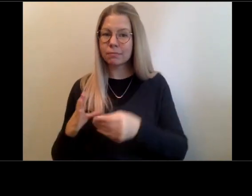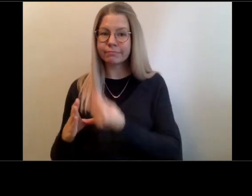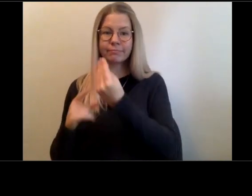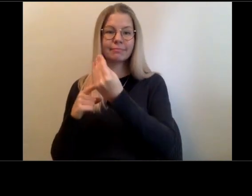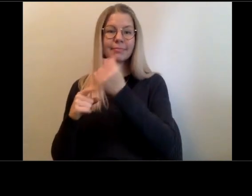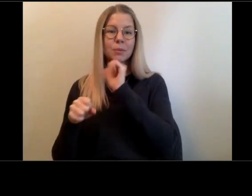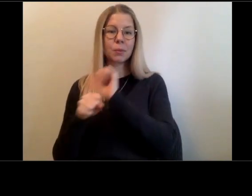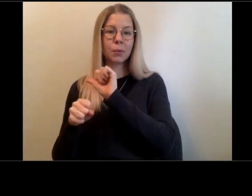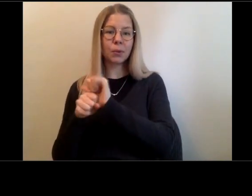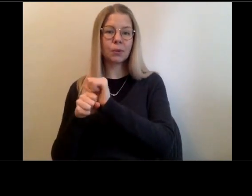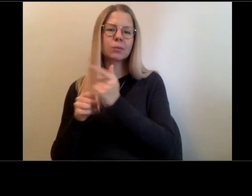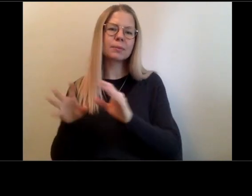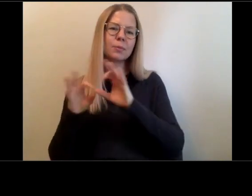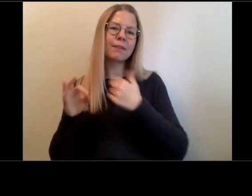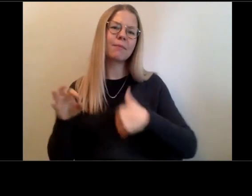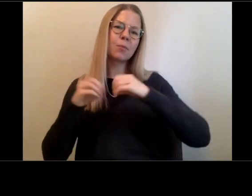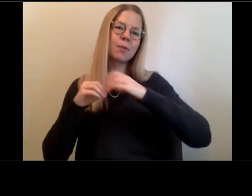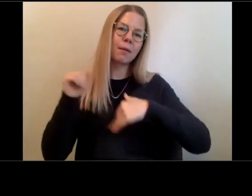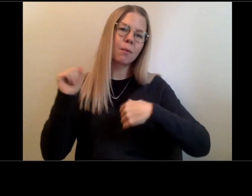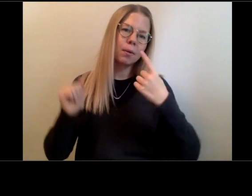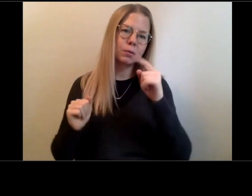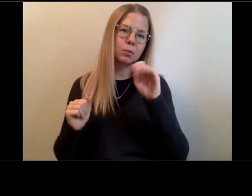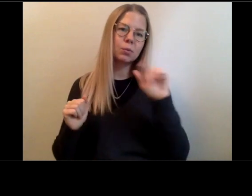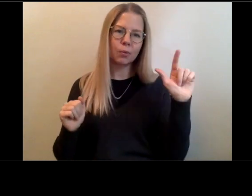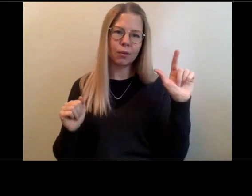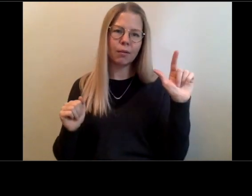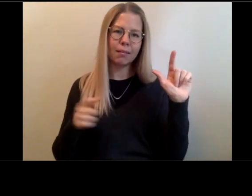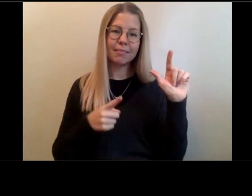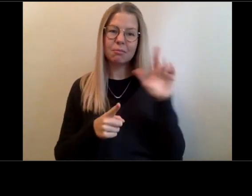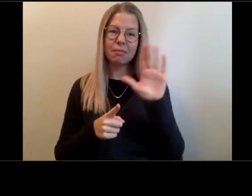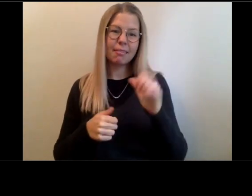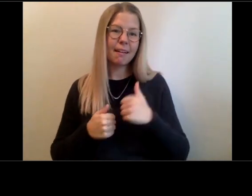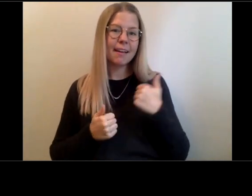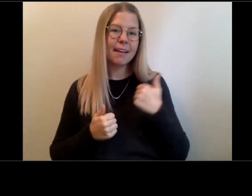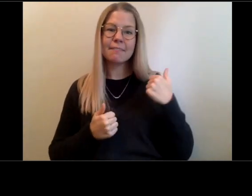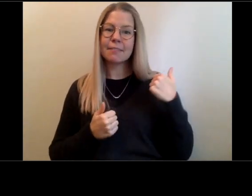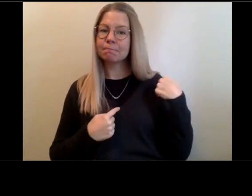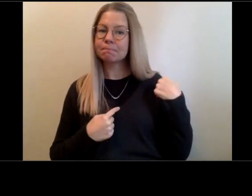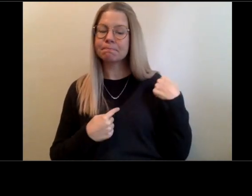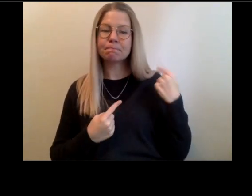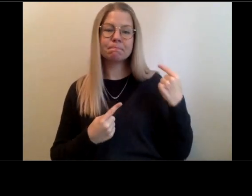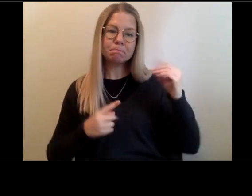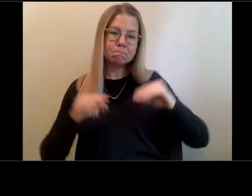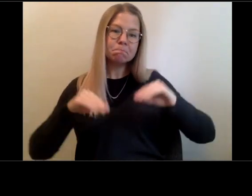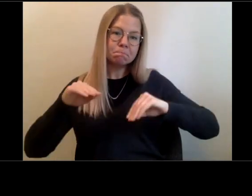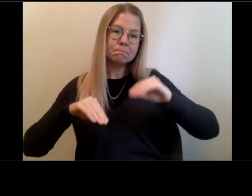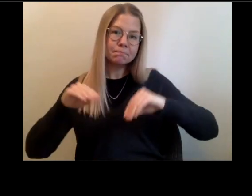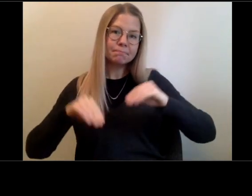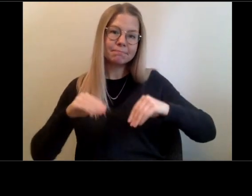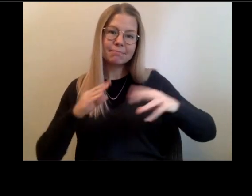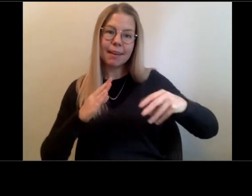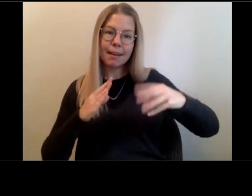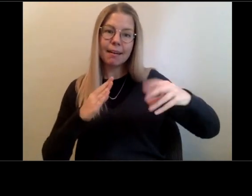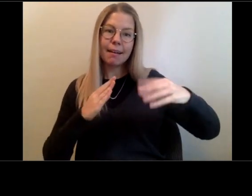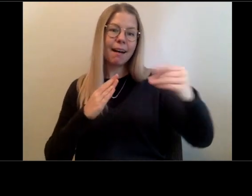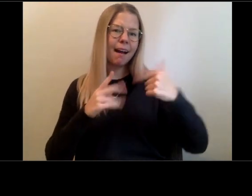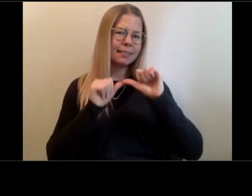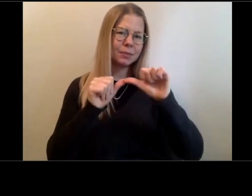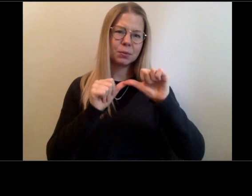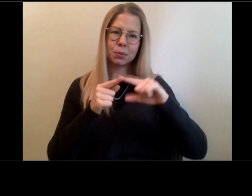more than one tool that you've acquired over a lifetime or that you're keeping acquiring as you